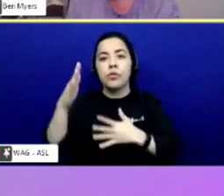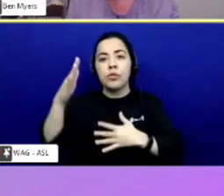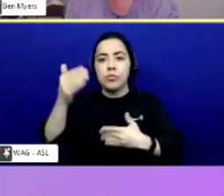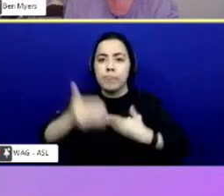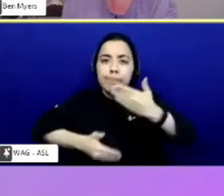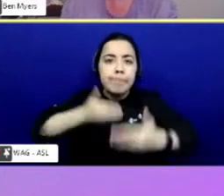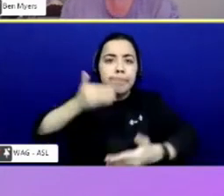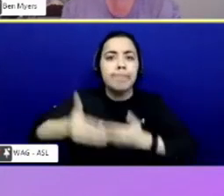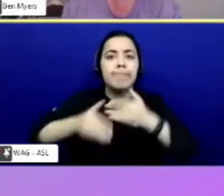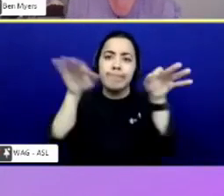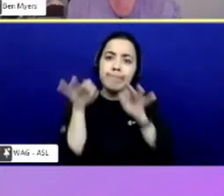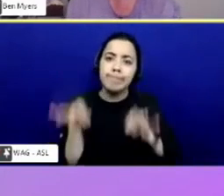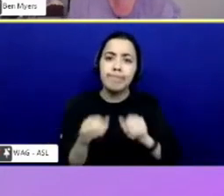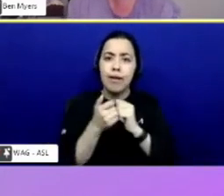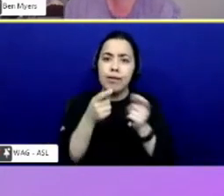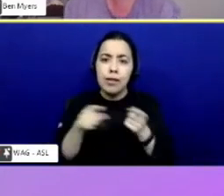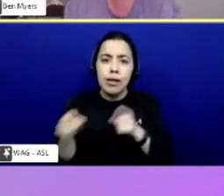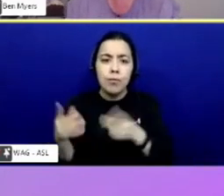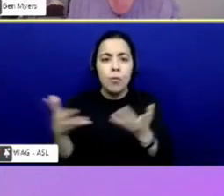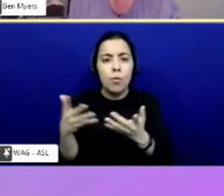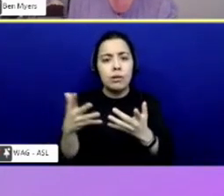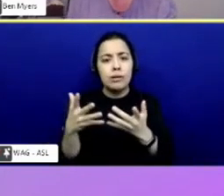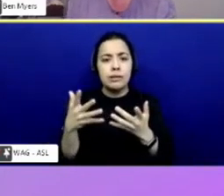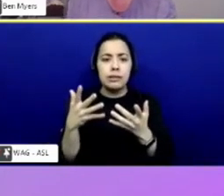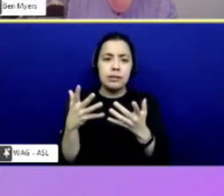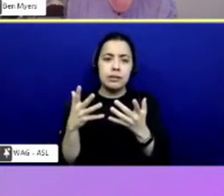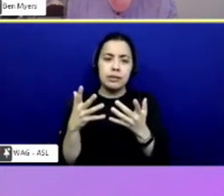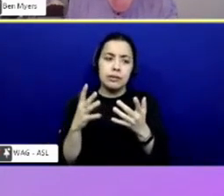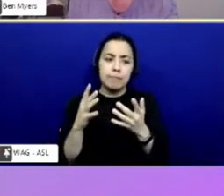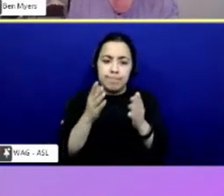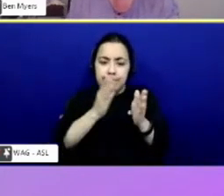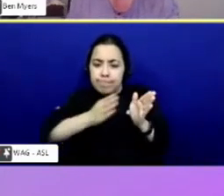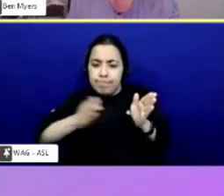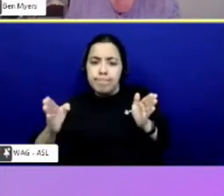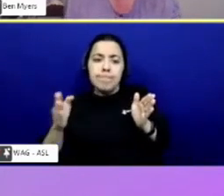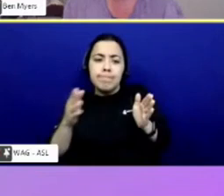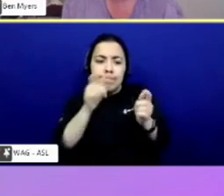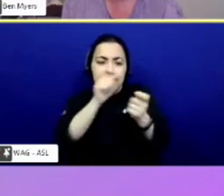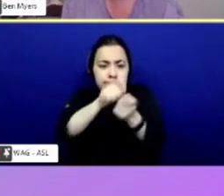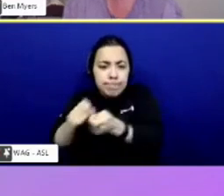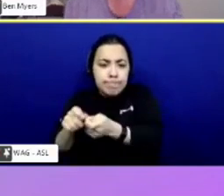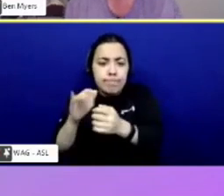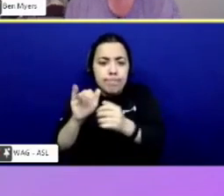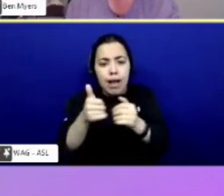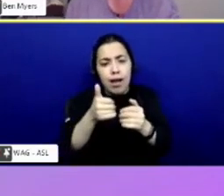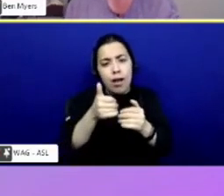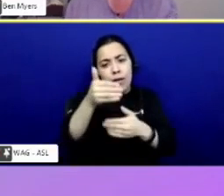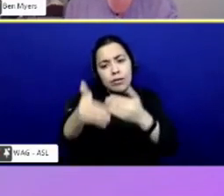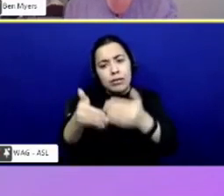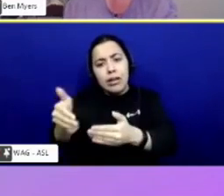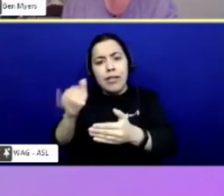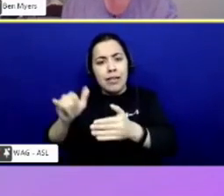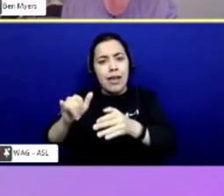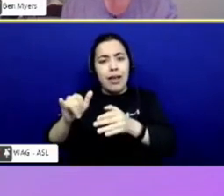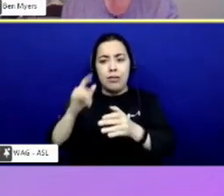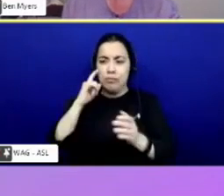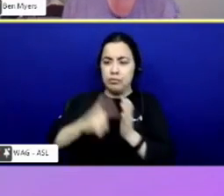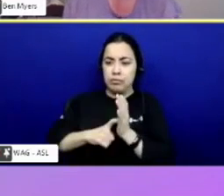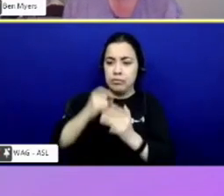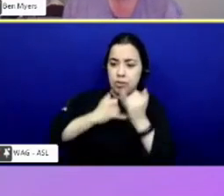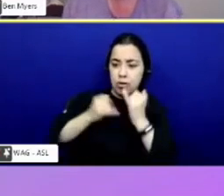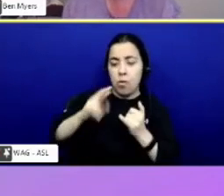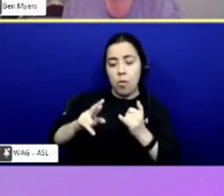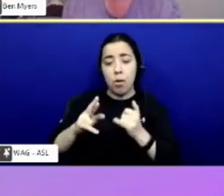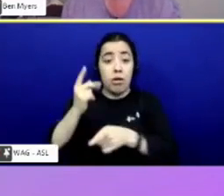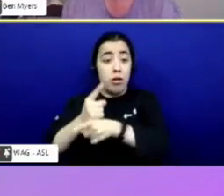talk through how this is actually happening, what the mechanics are that led to this behavior, because as we're going to see, all of